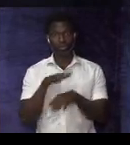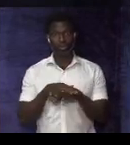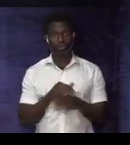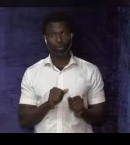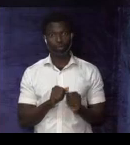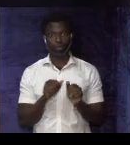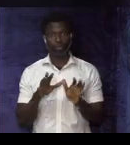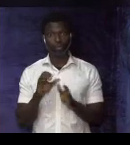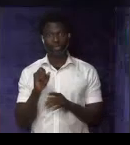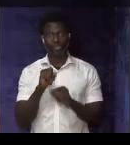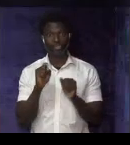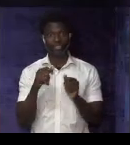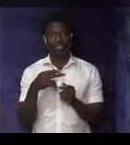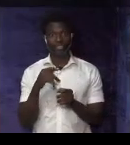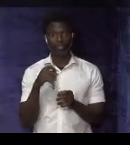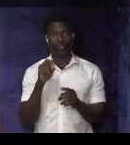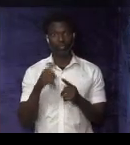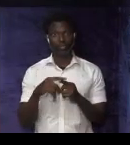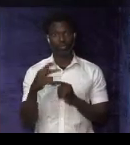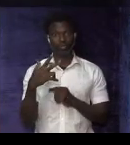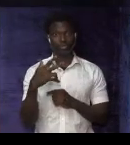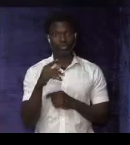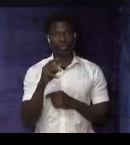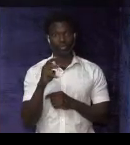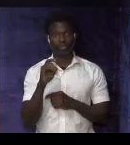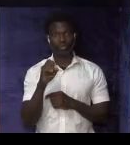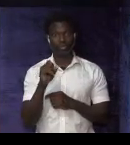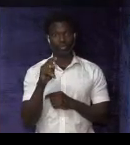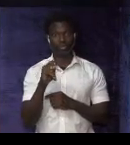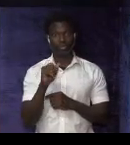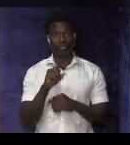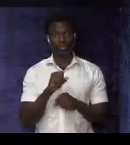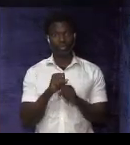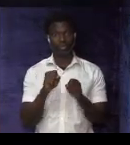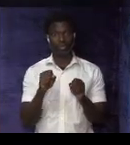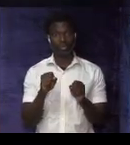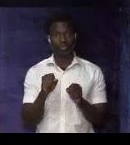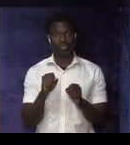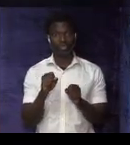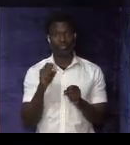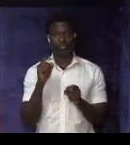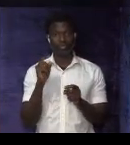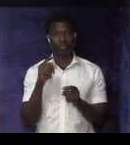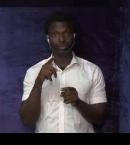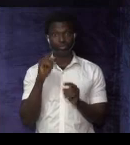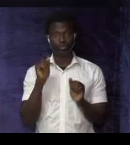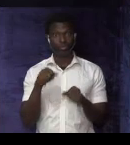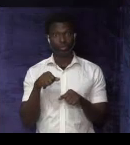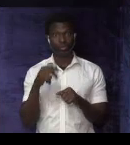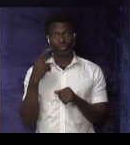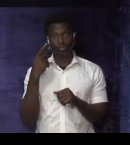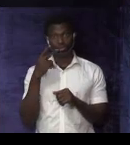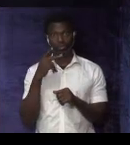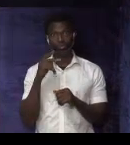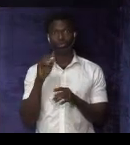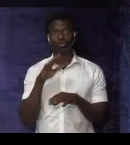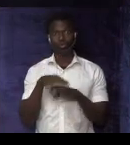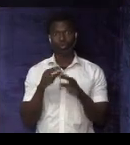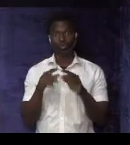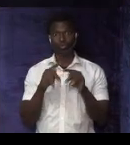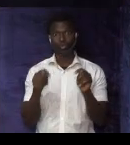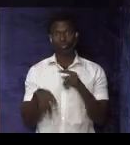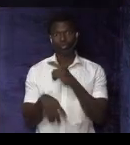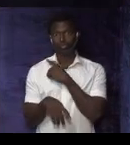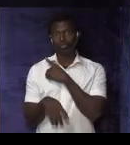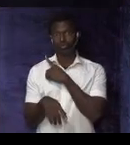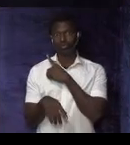shapes to three-dimensional shapes, as you may have observed from the items that I have on my table. We're going to be looking at what